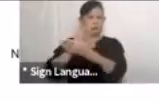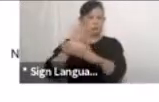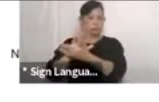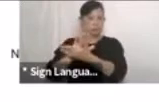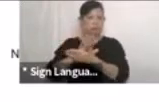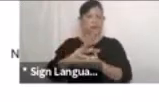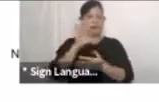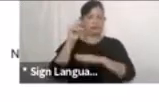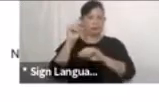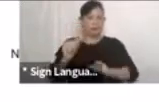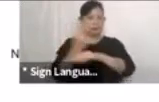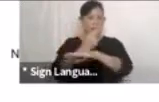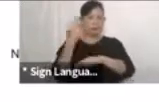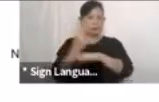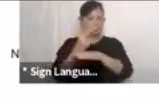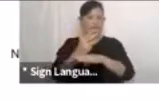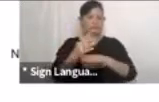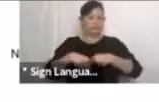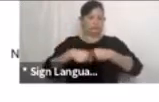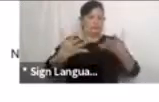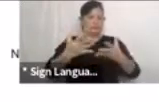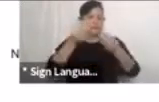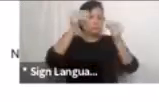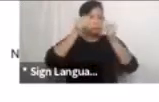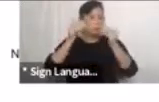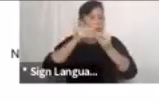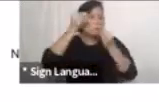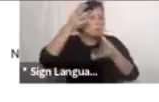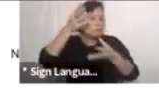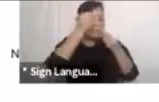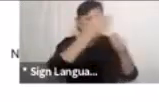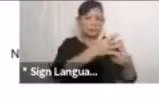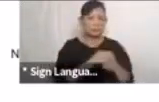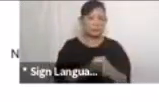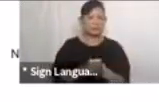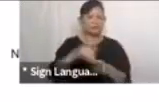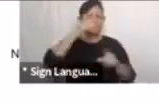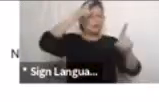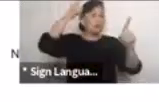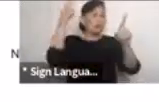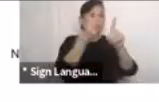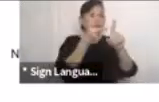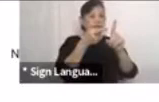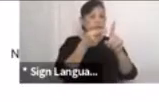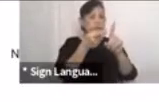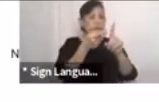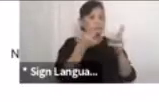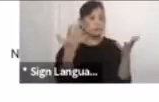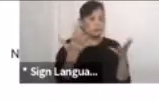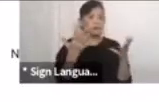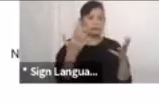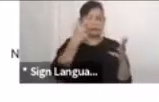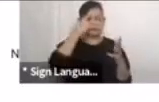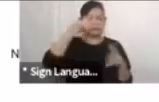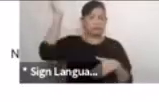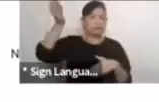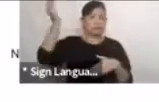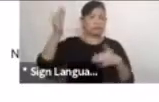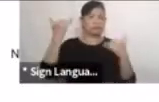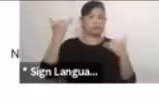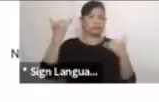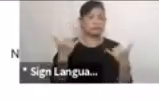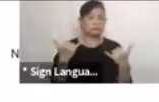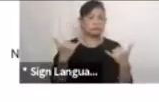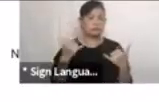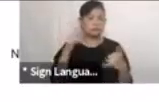and provide more information for their students. One of the objectives of my presentation today was also to